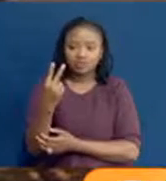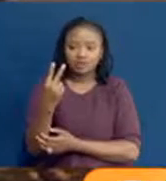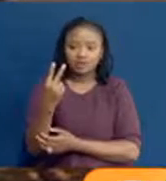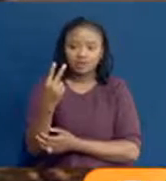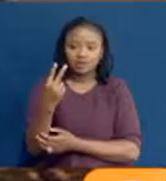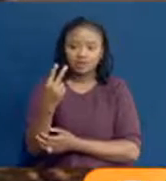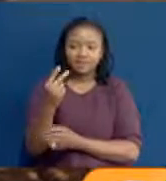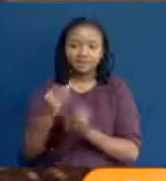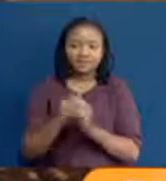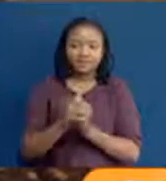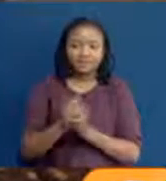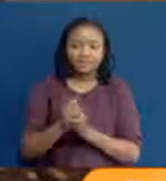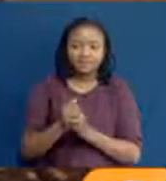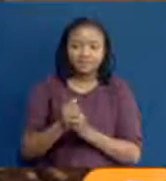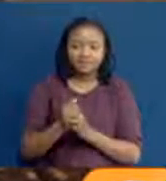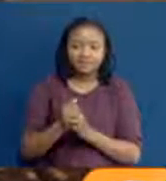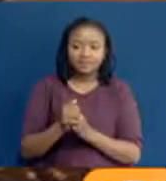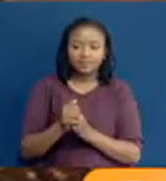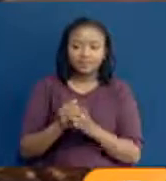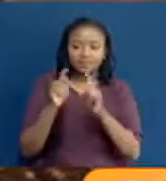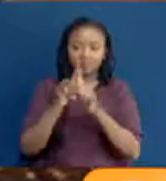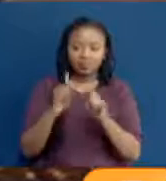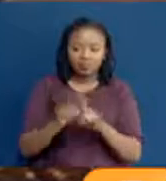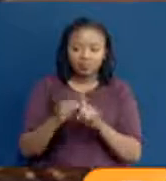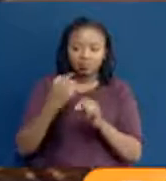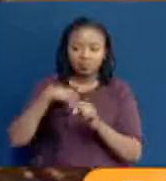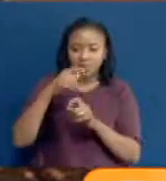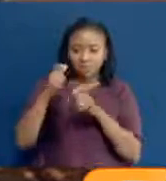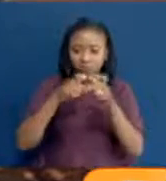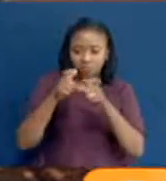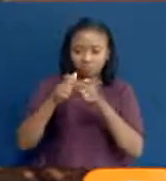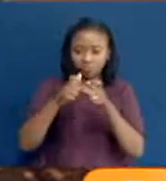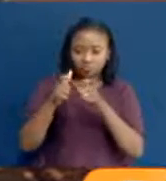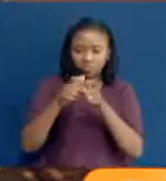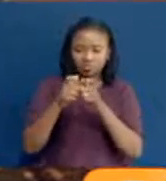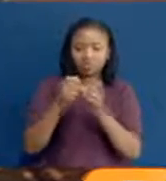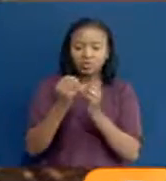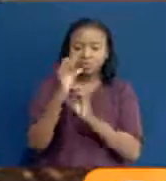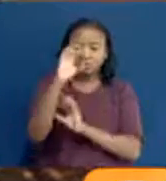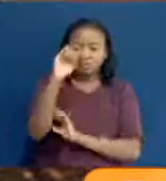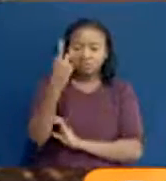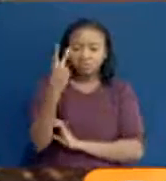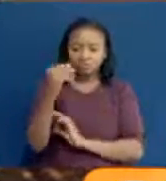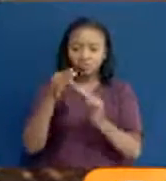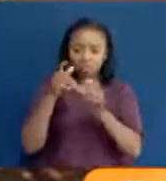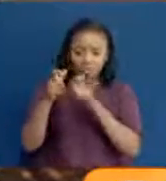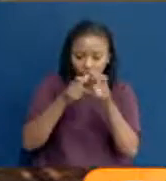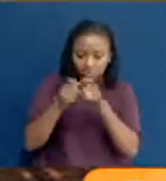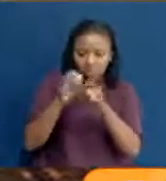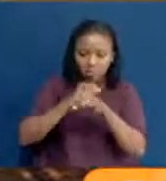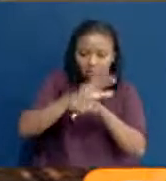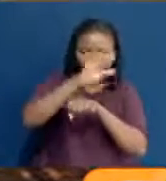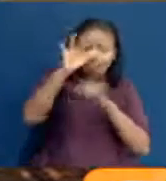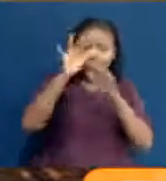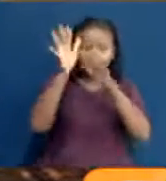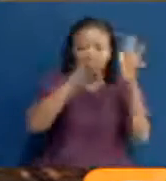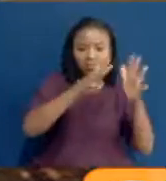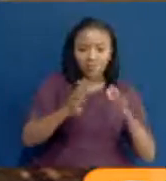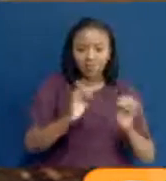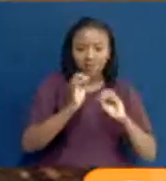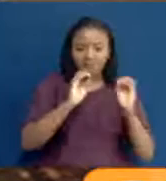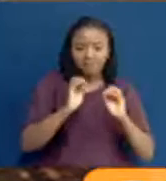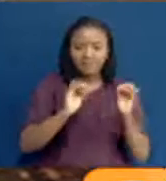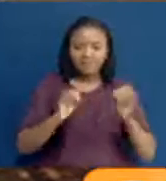a cement plant, a filter, you avoid CO2 from going to the atmosphere. Yeah. And then you measure that and you issue carbon